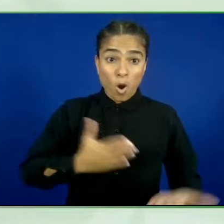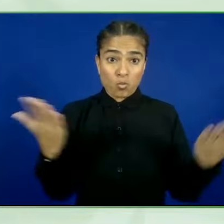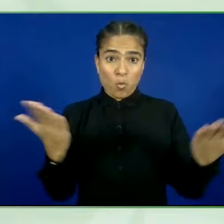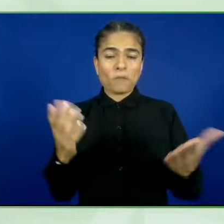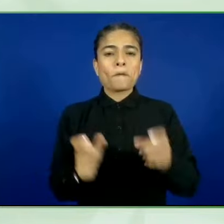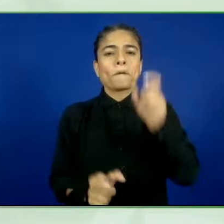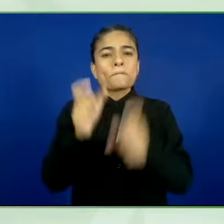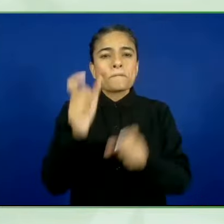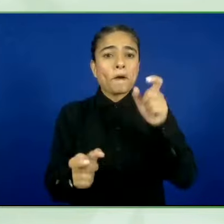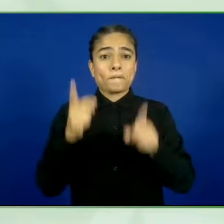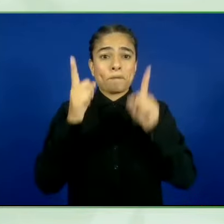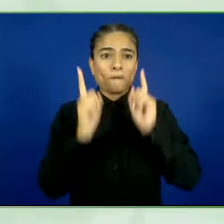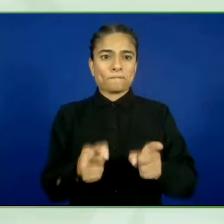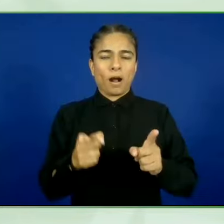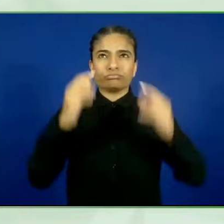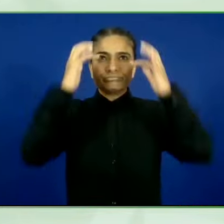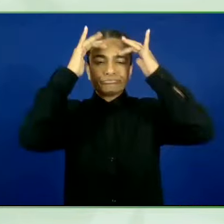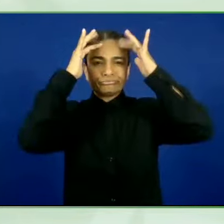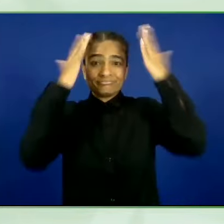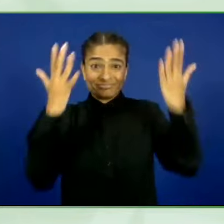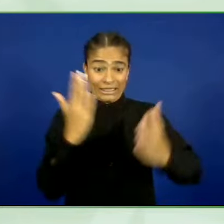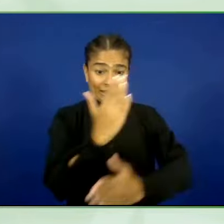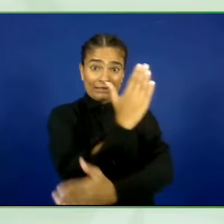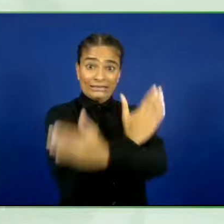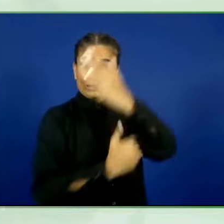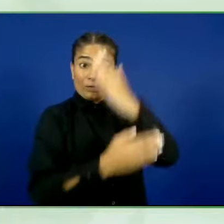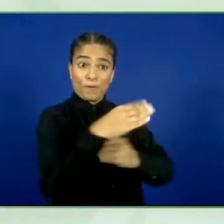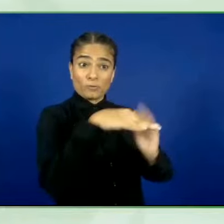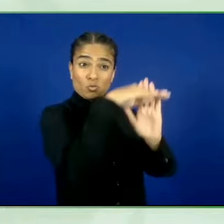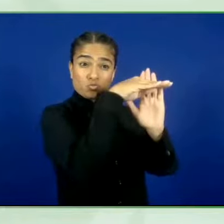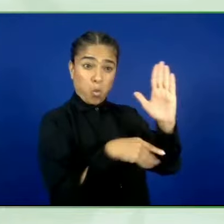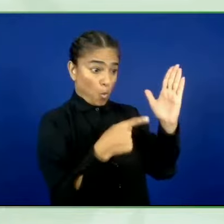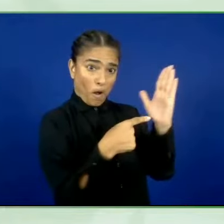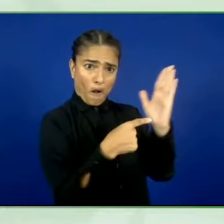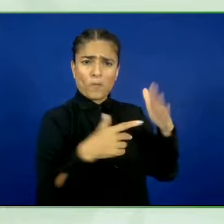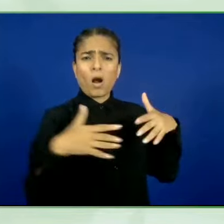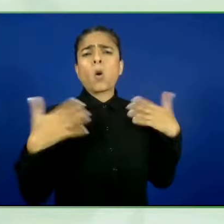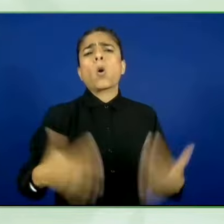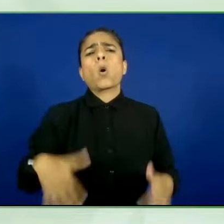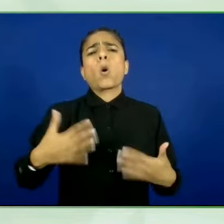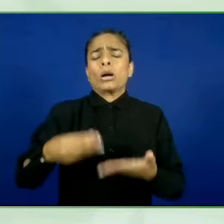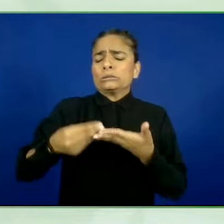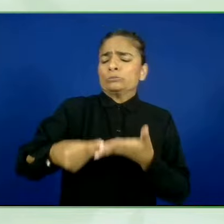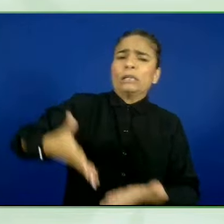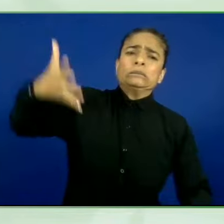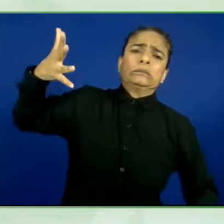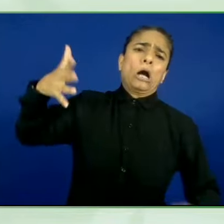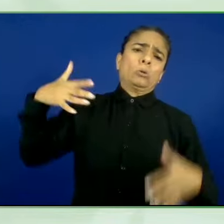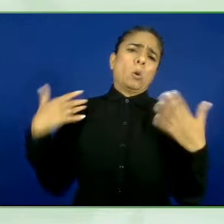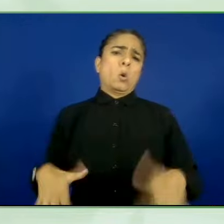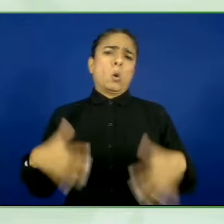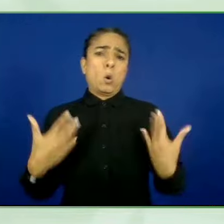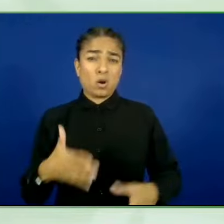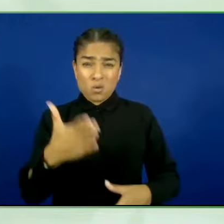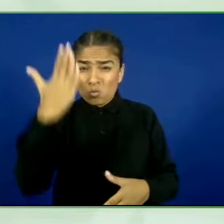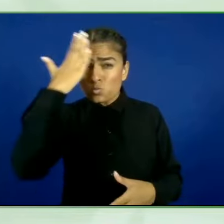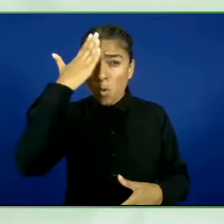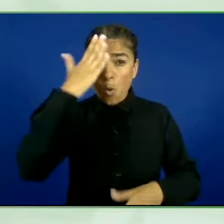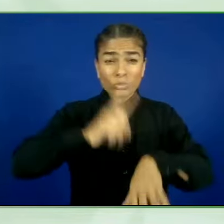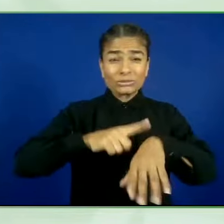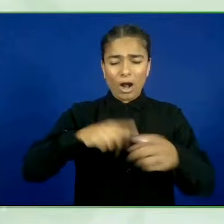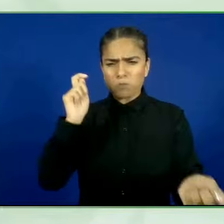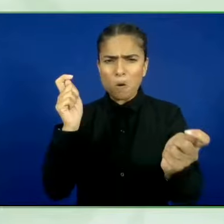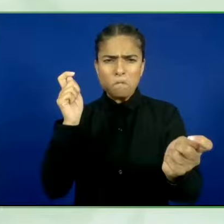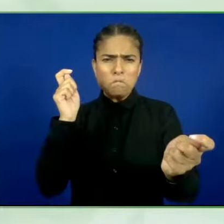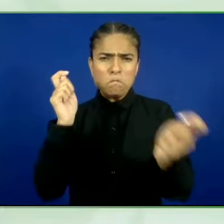being very expensive and being very involving. But I believe that this all goes down to the